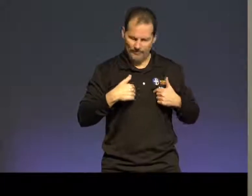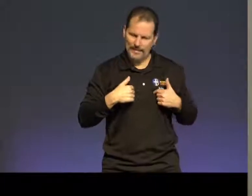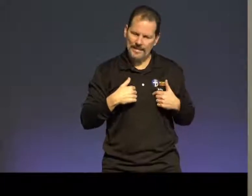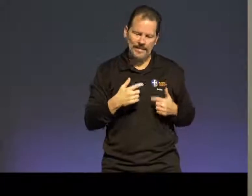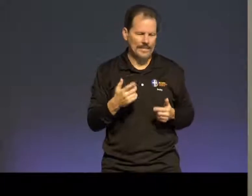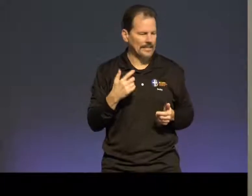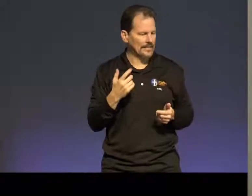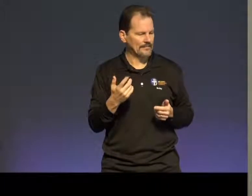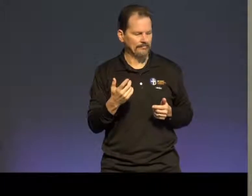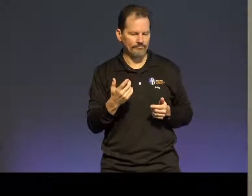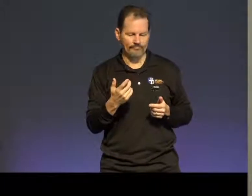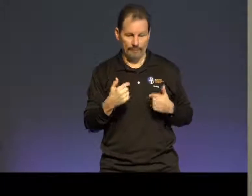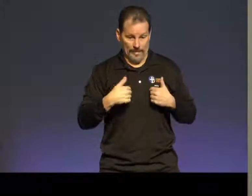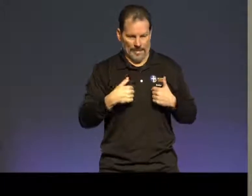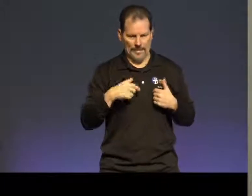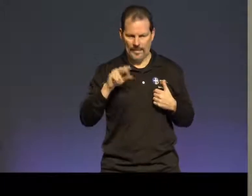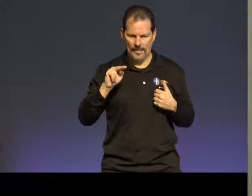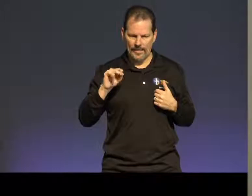You, Nate.